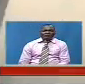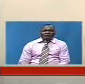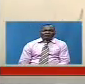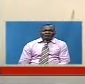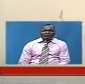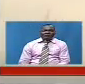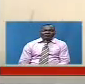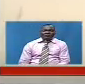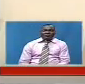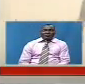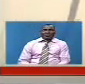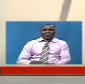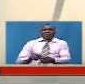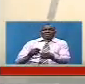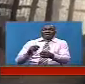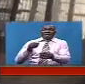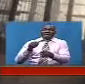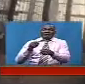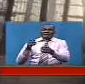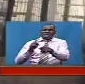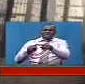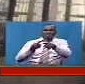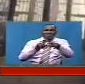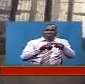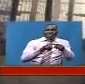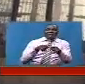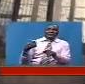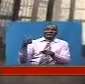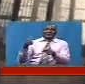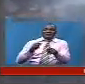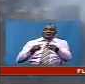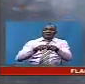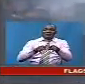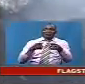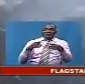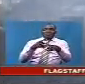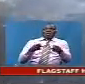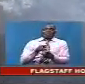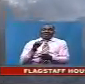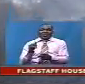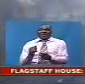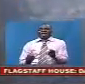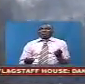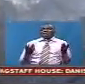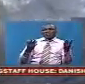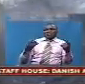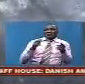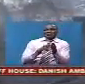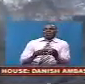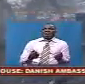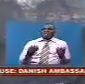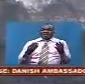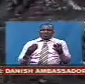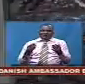Close to 10 major markets in Accra have burnt in rapid succession, creating panic and fear.